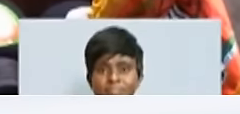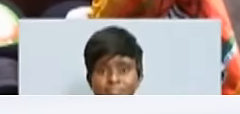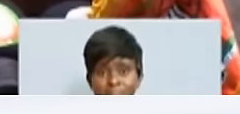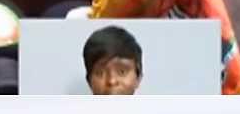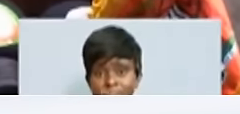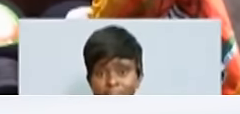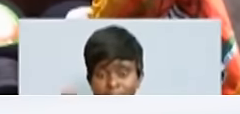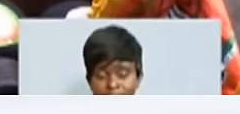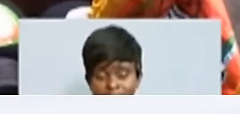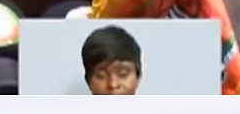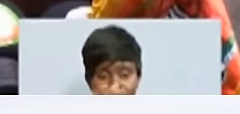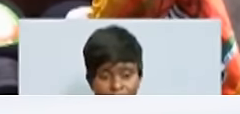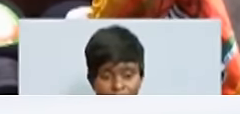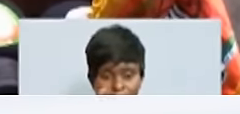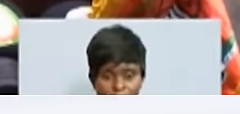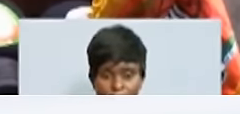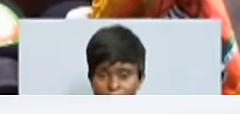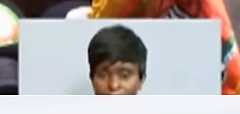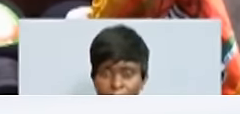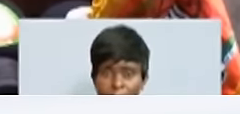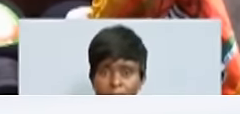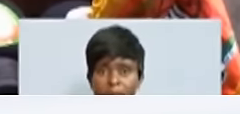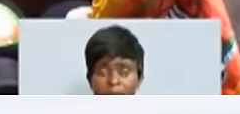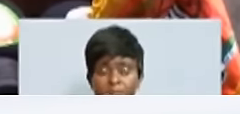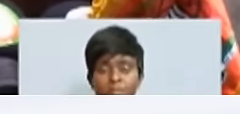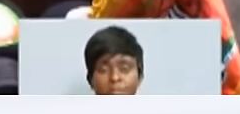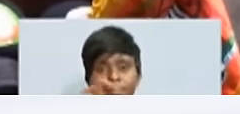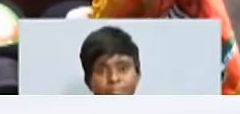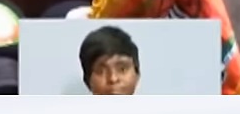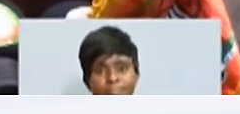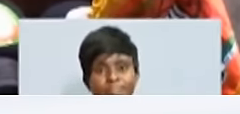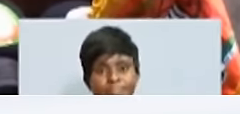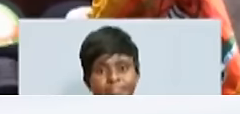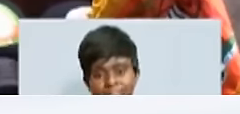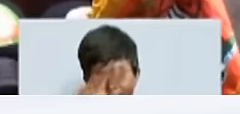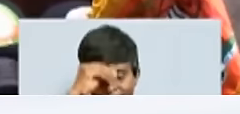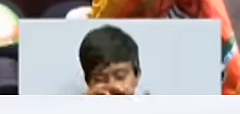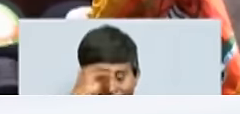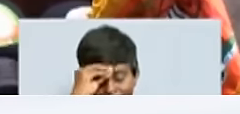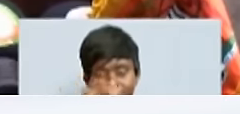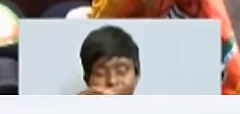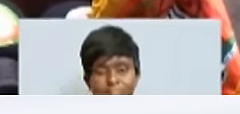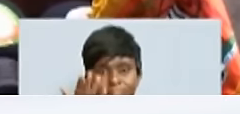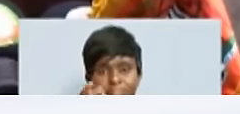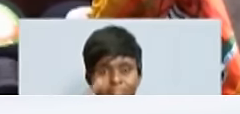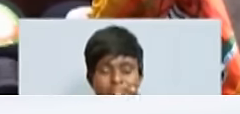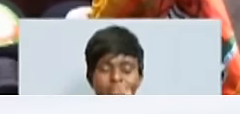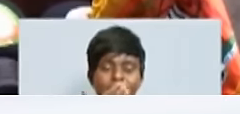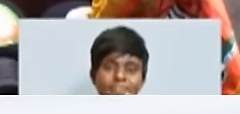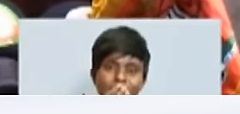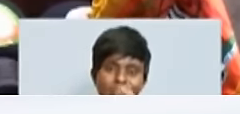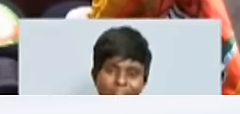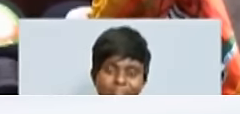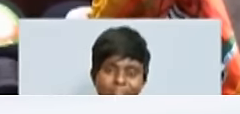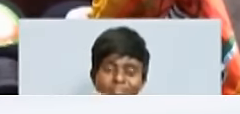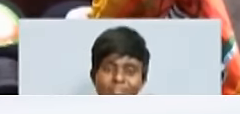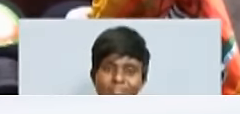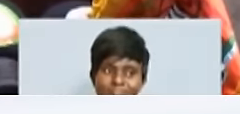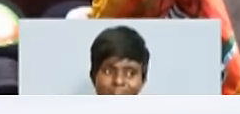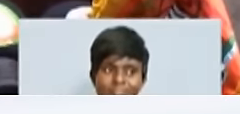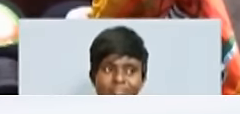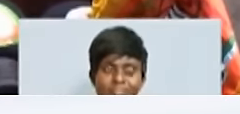Many more of our children now have opportunity to learn in a dignified